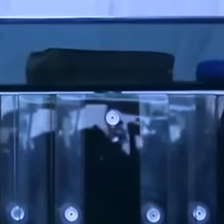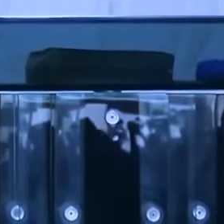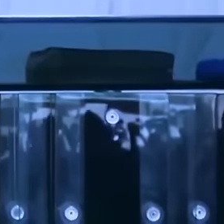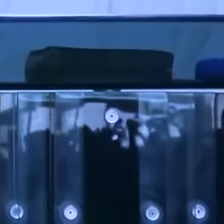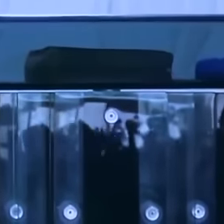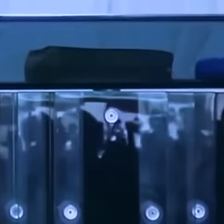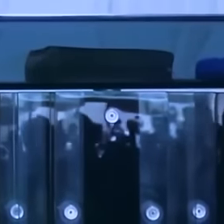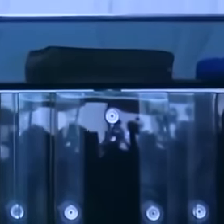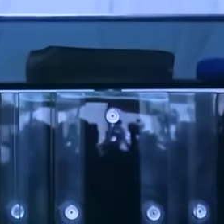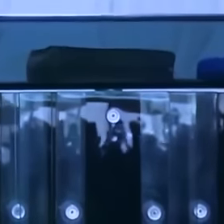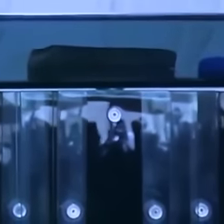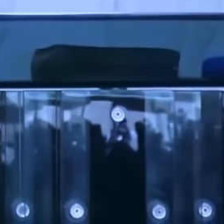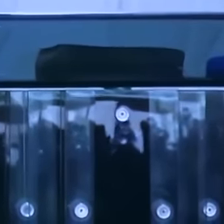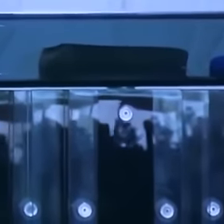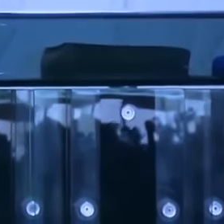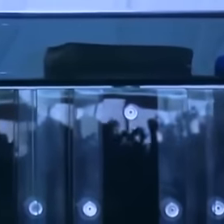If you want to the Paris,